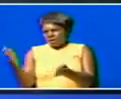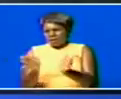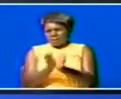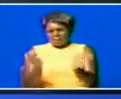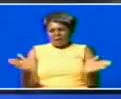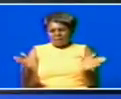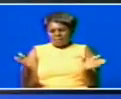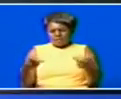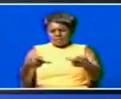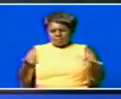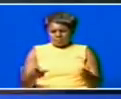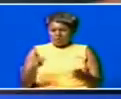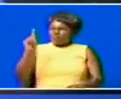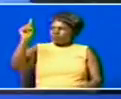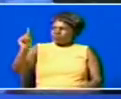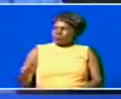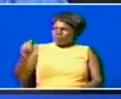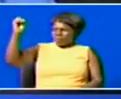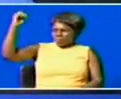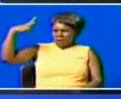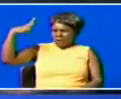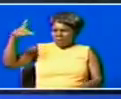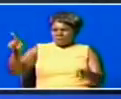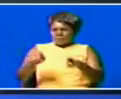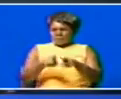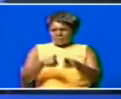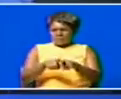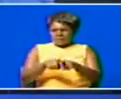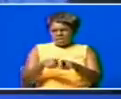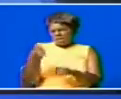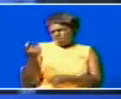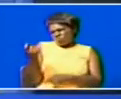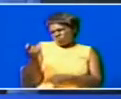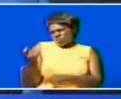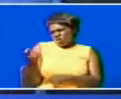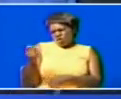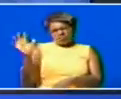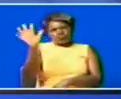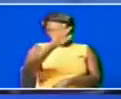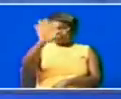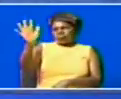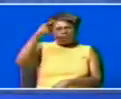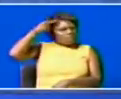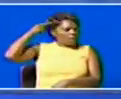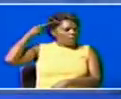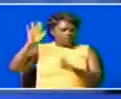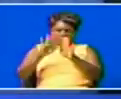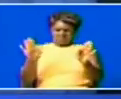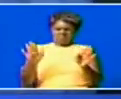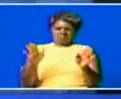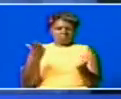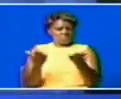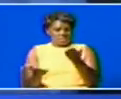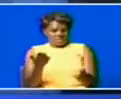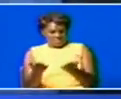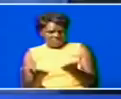public sink, switching on the lights, and even something as minor as rubbing a blackboard may